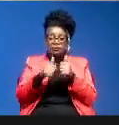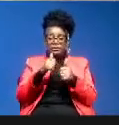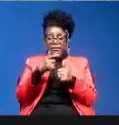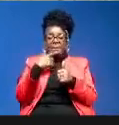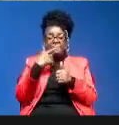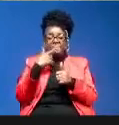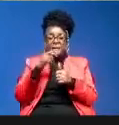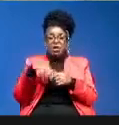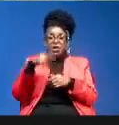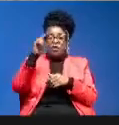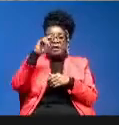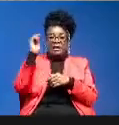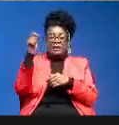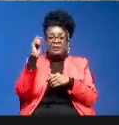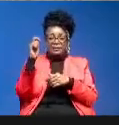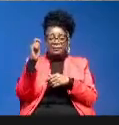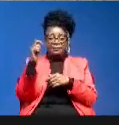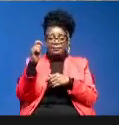in northern Kenya.